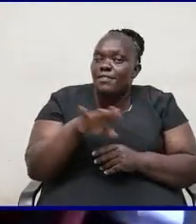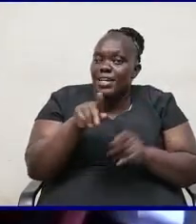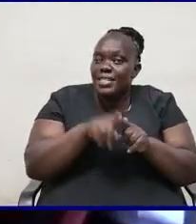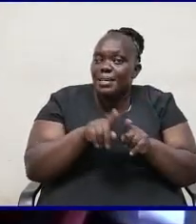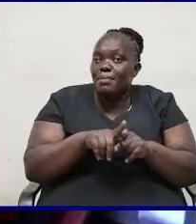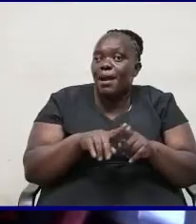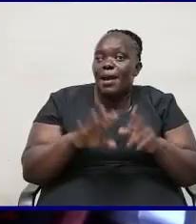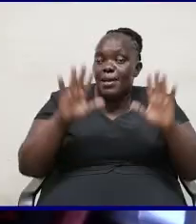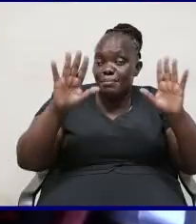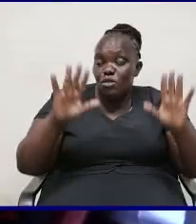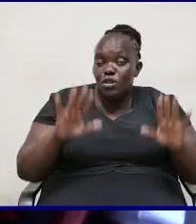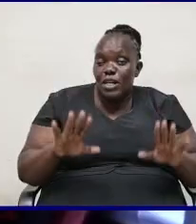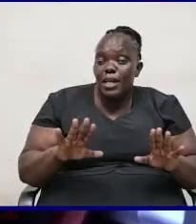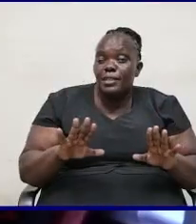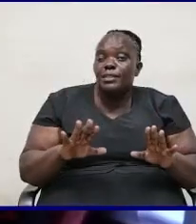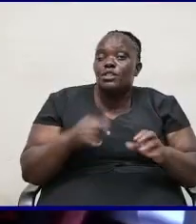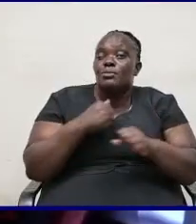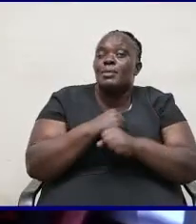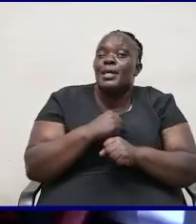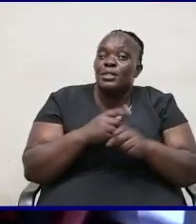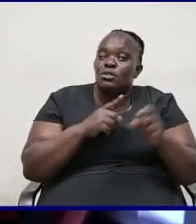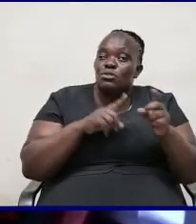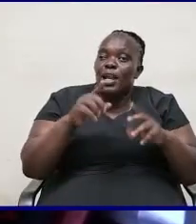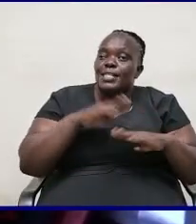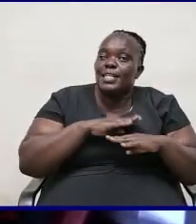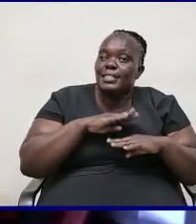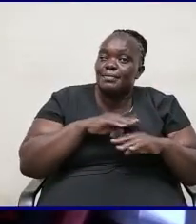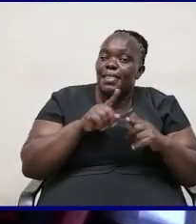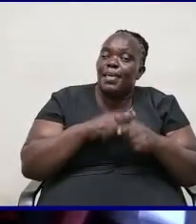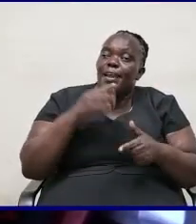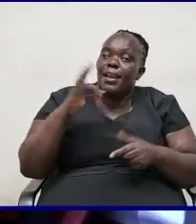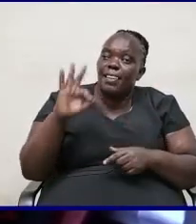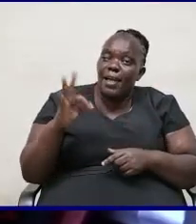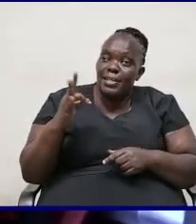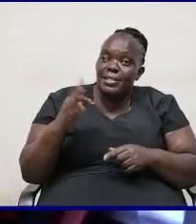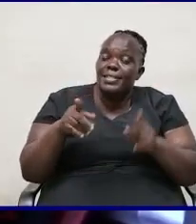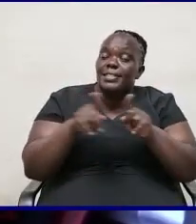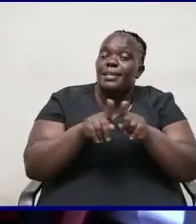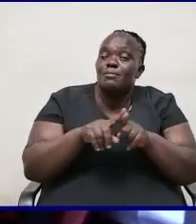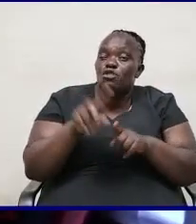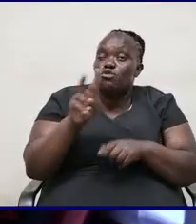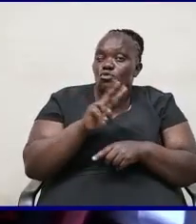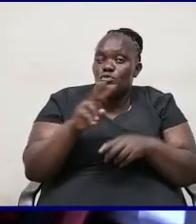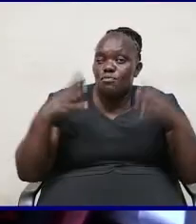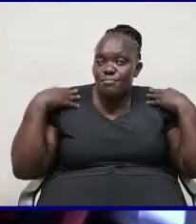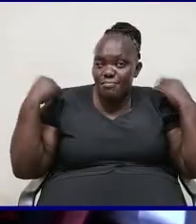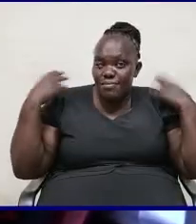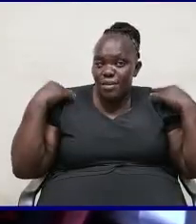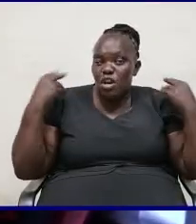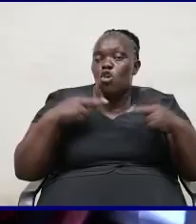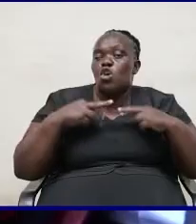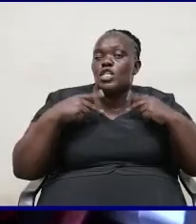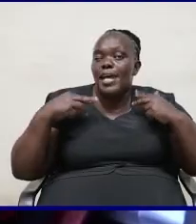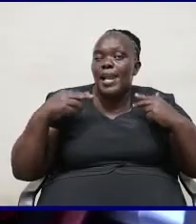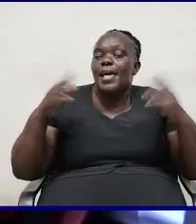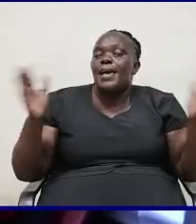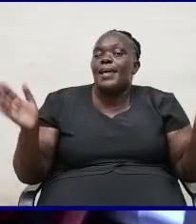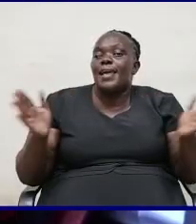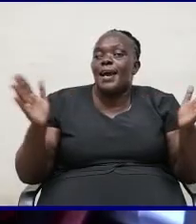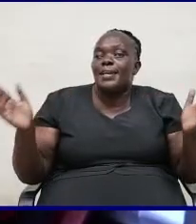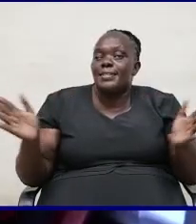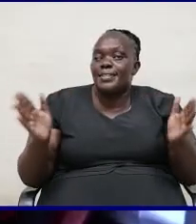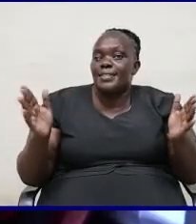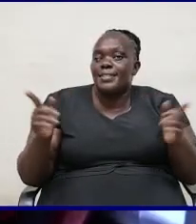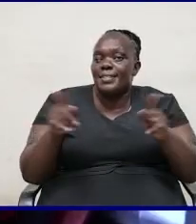as a key element that will be able to make tourism sustainable. Thirdly, we're also looking at the practices of our hotels, and we're encouraging